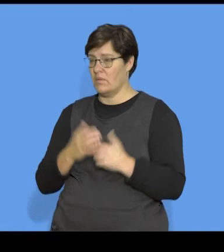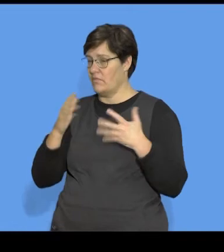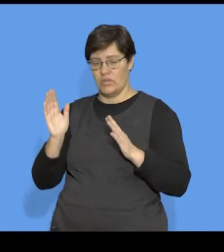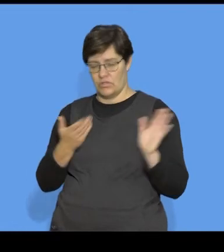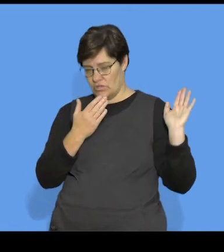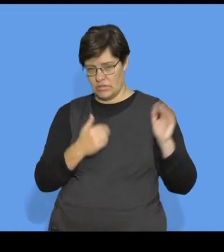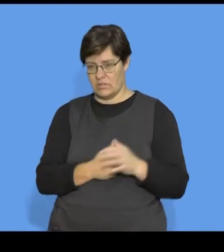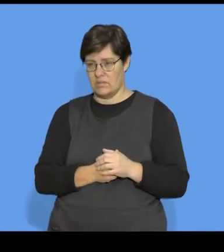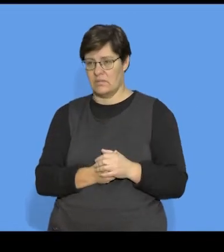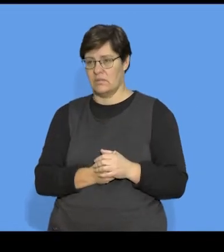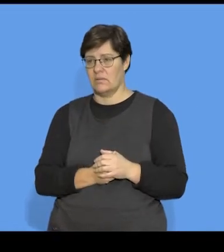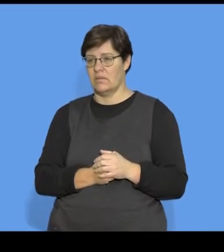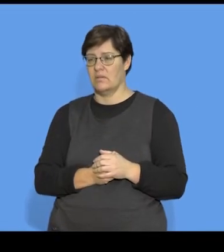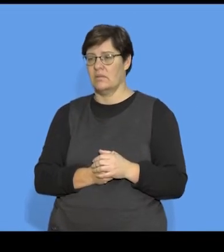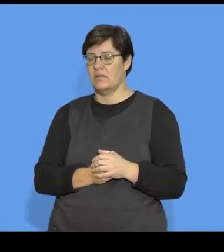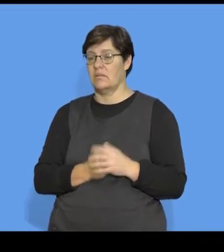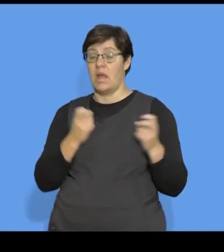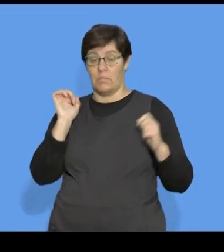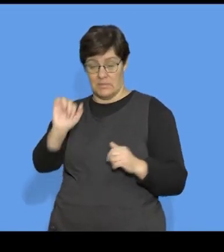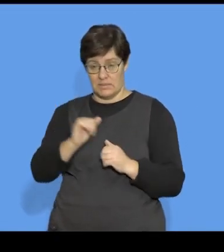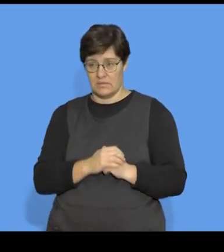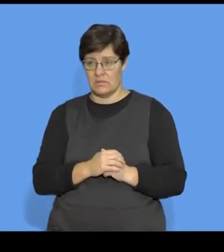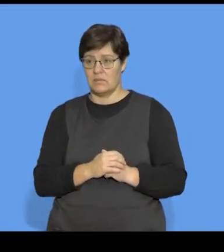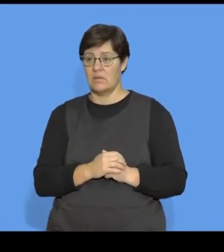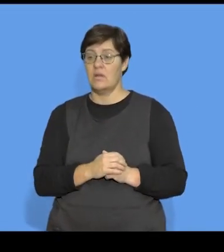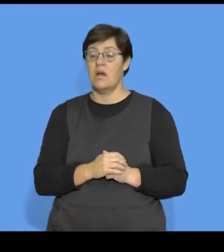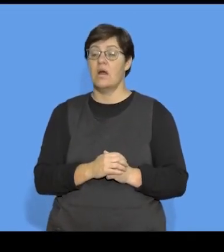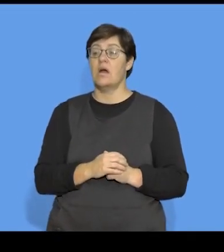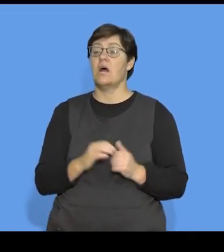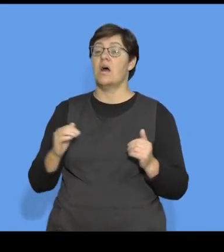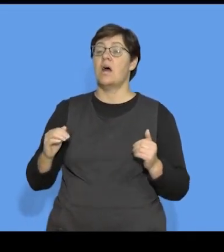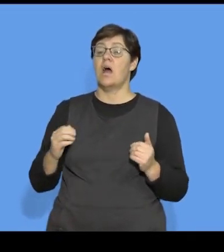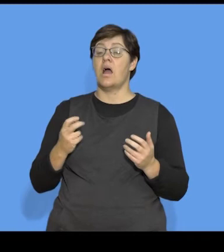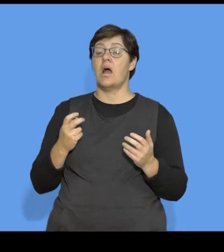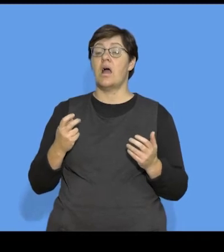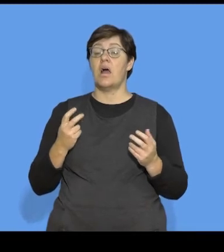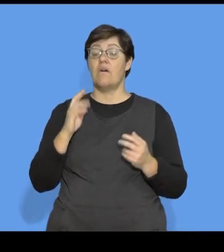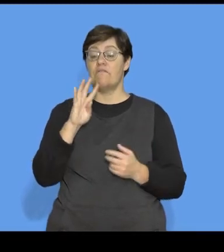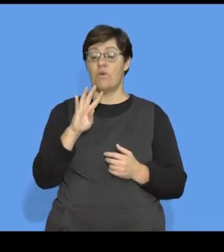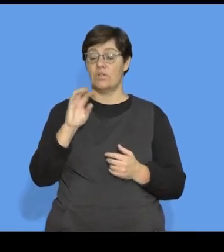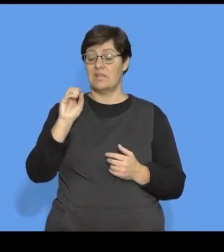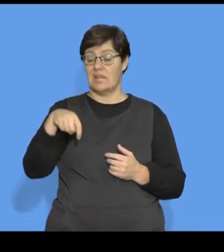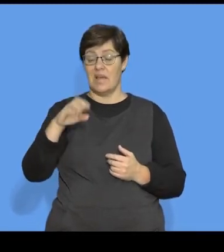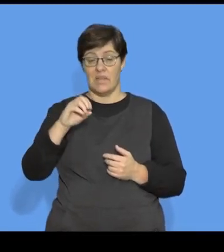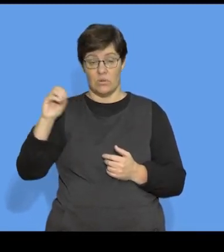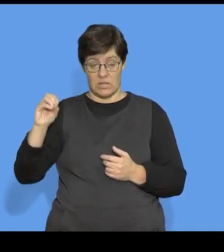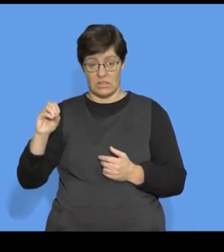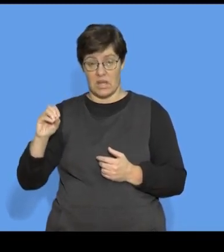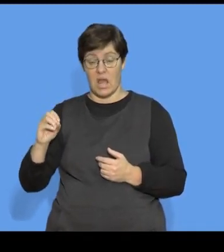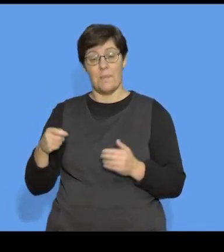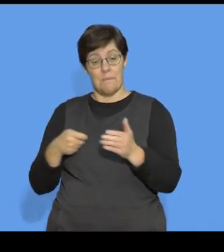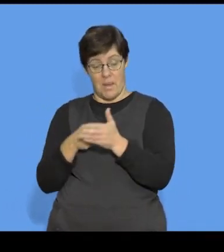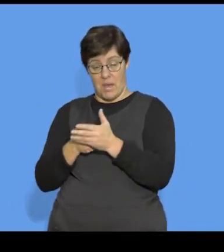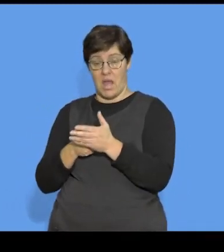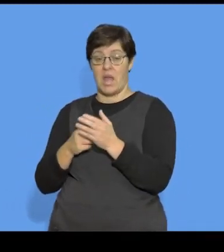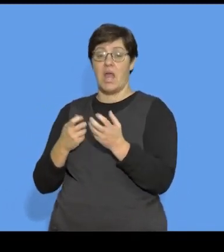We've done this one here. This one is done and dusted. Let's go to the equipment. New equipment costing 40,000 Rand was bought on the